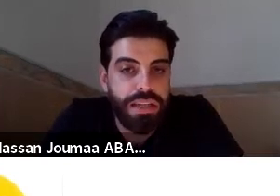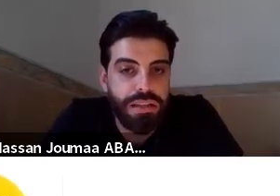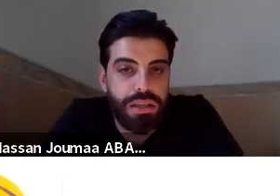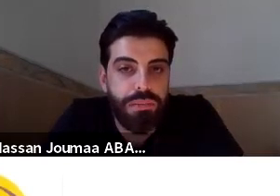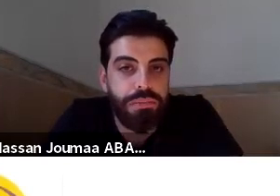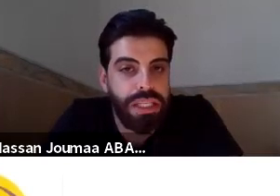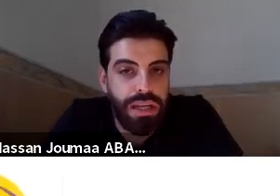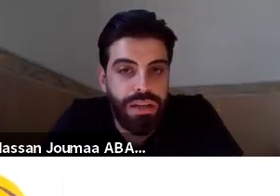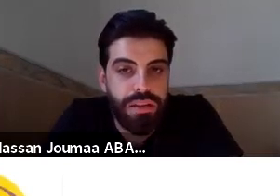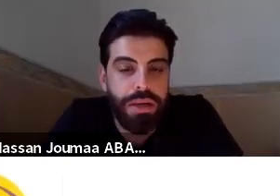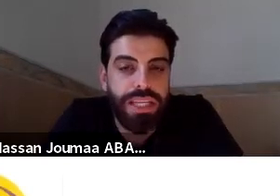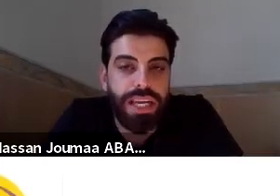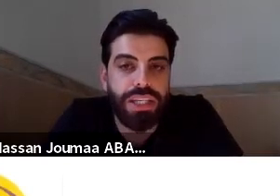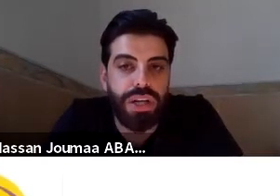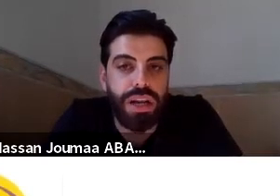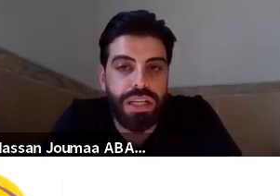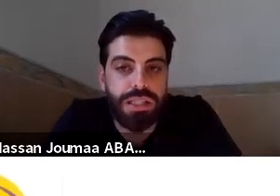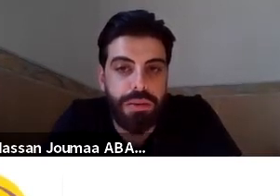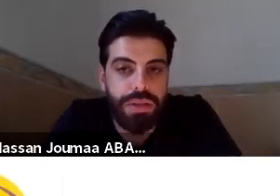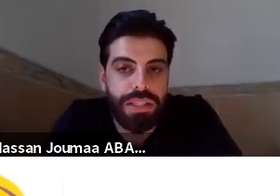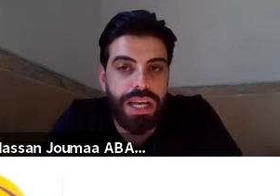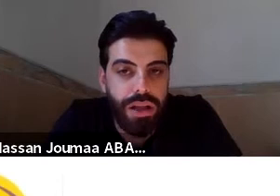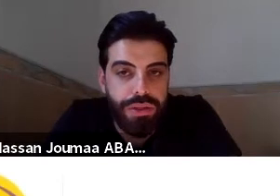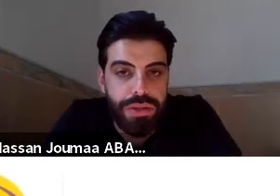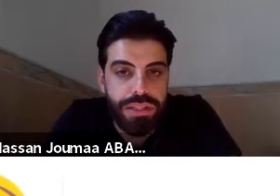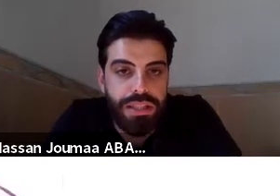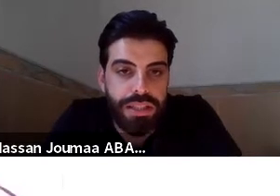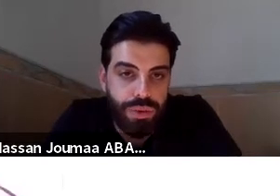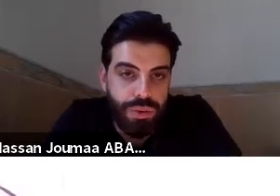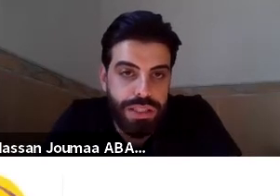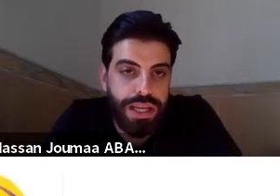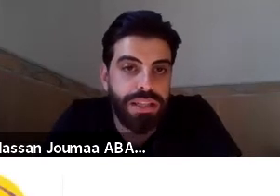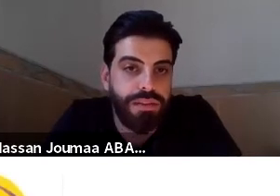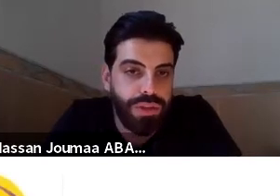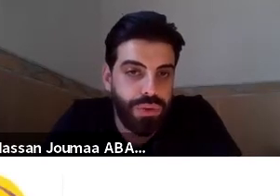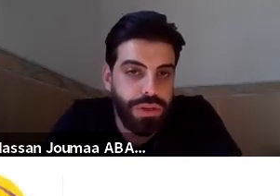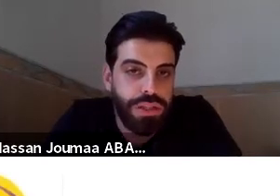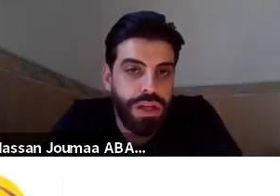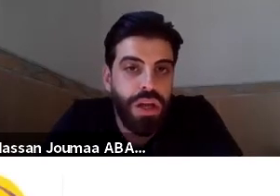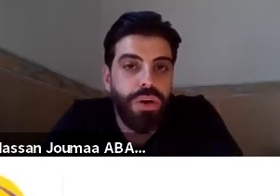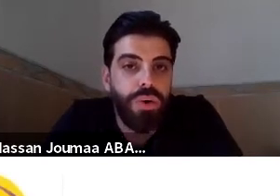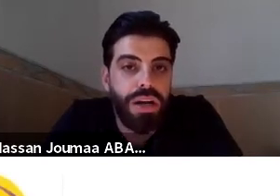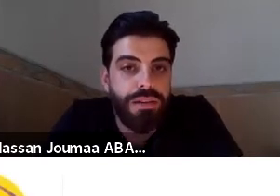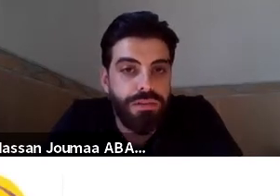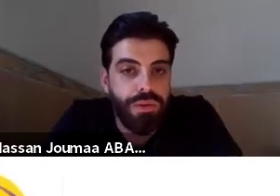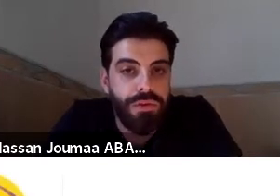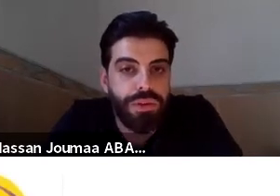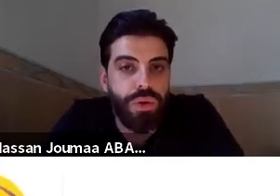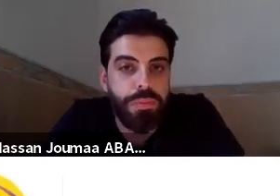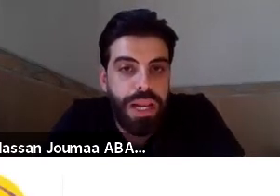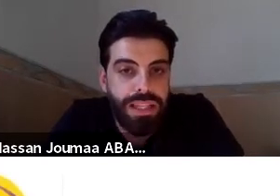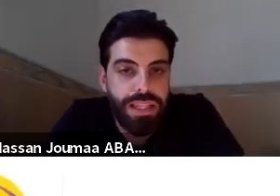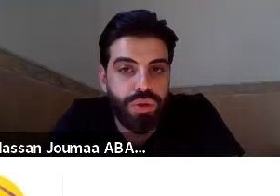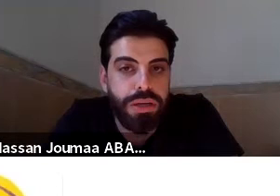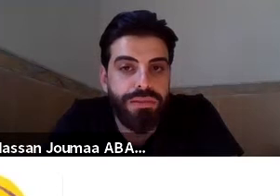private sector, media, the Men Engage Alliance members and others, institutions and individuals who are involved